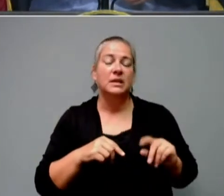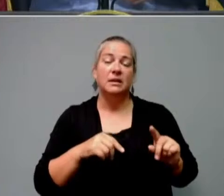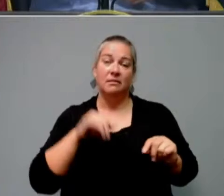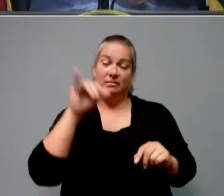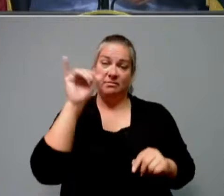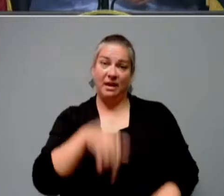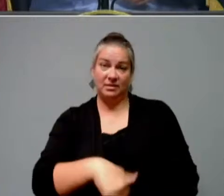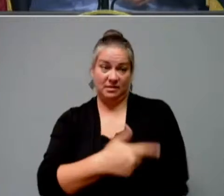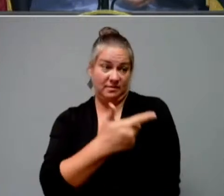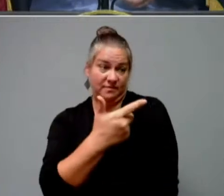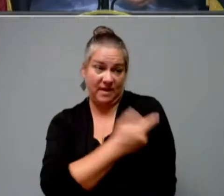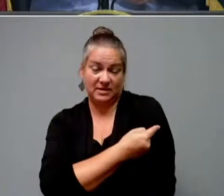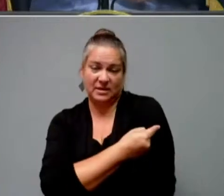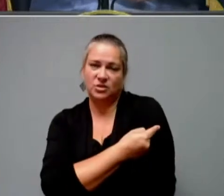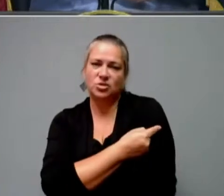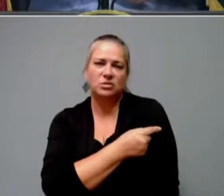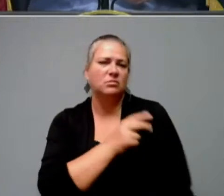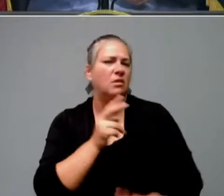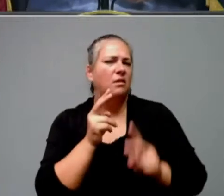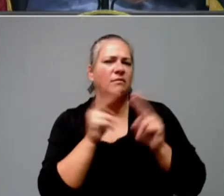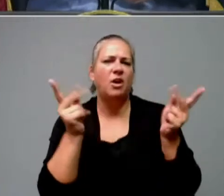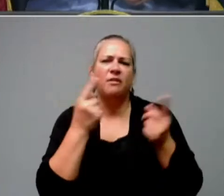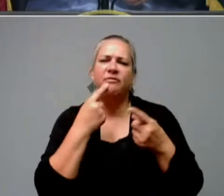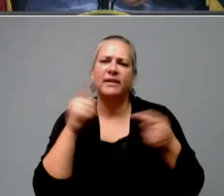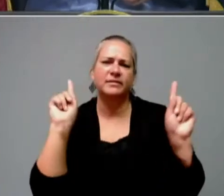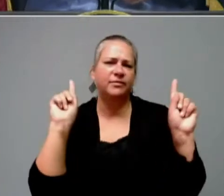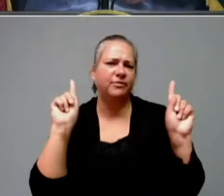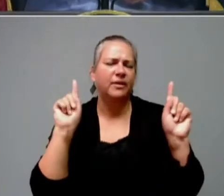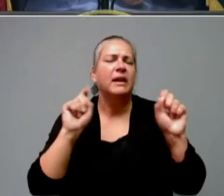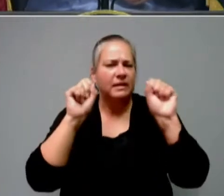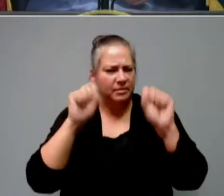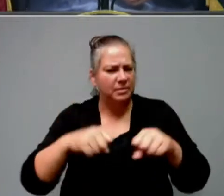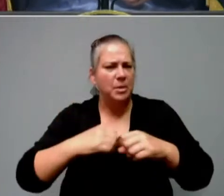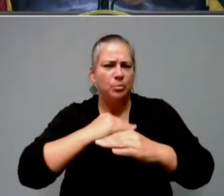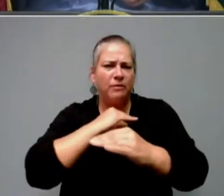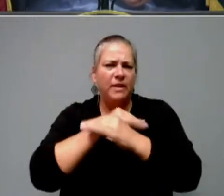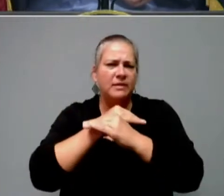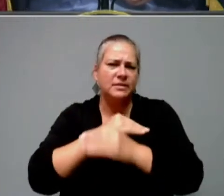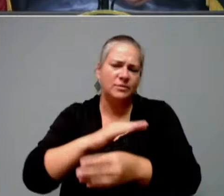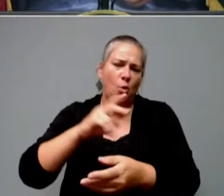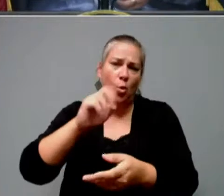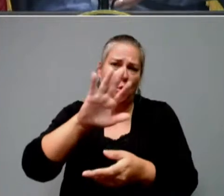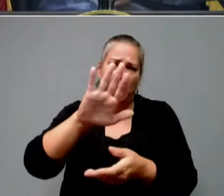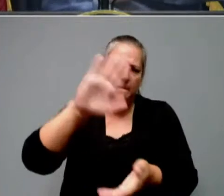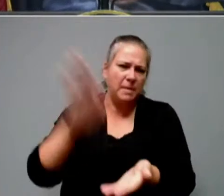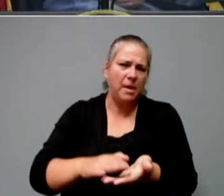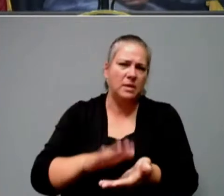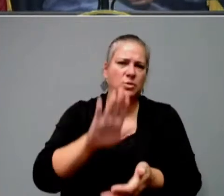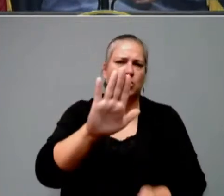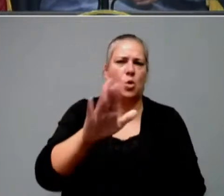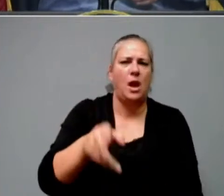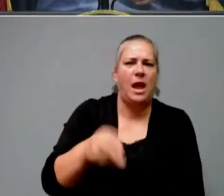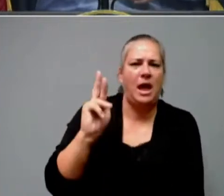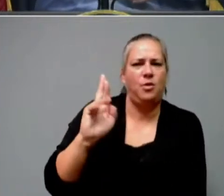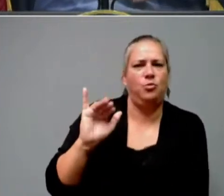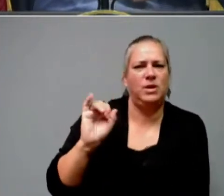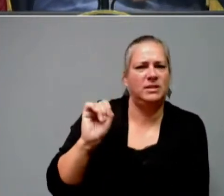incredibly effective in preventing or minimizing the risk of death and serious illness.